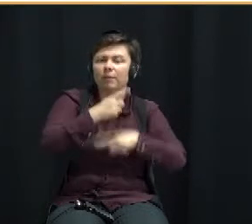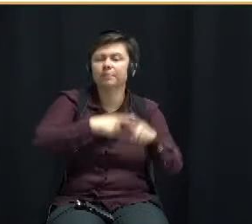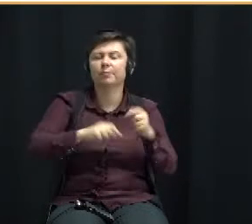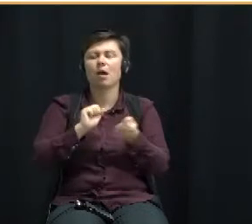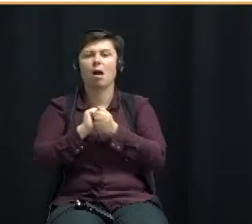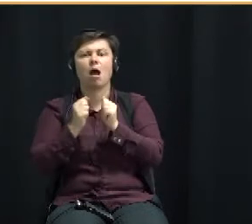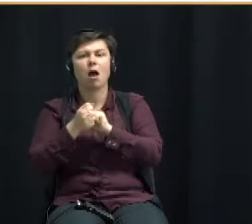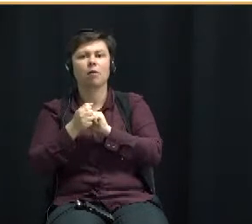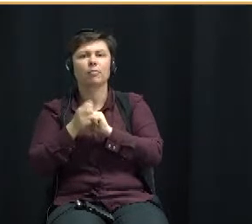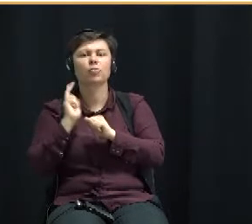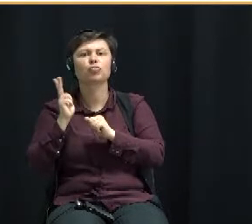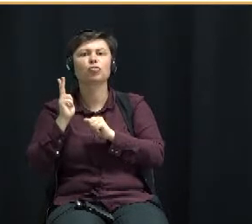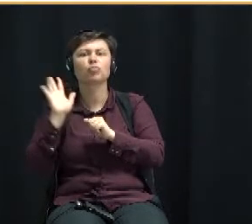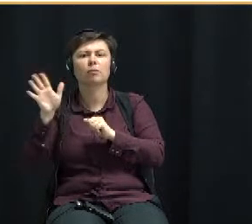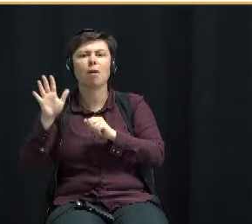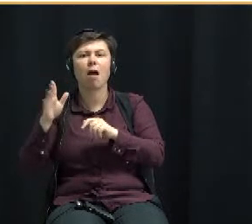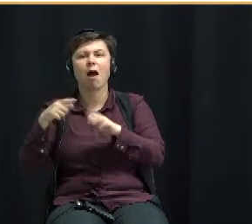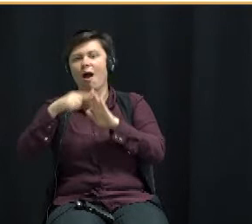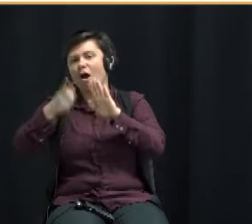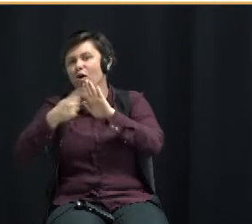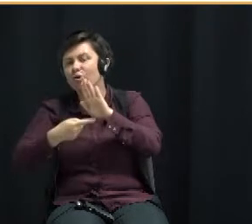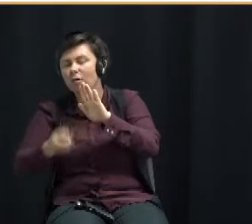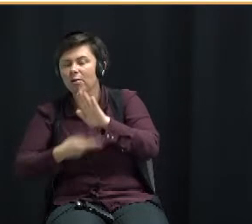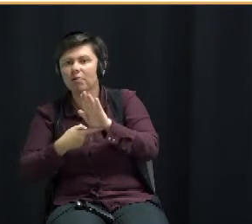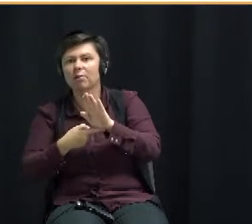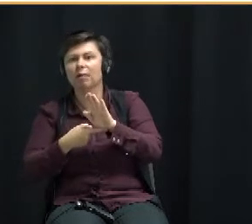amazing trails for those who used to really